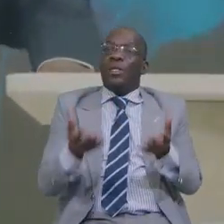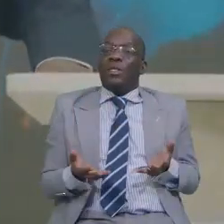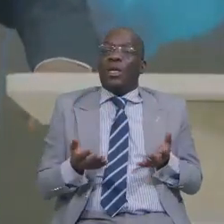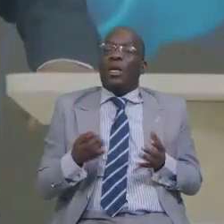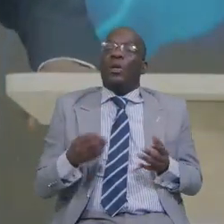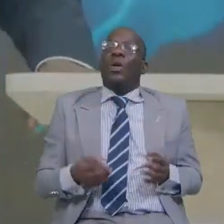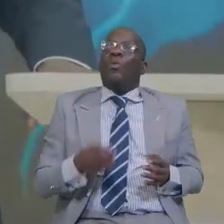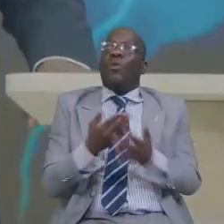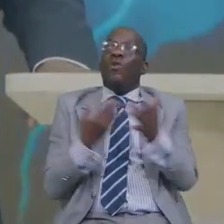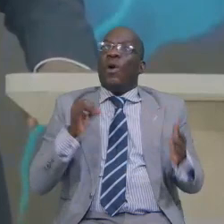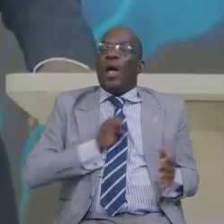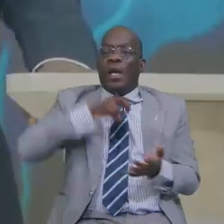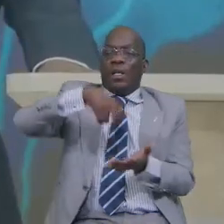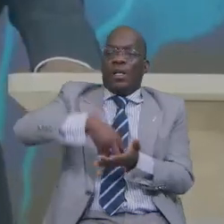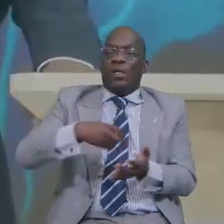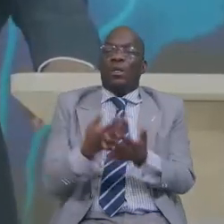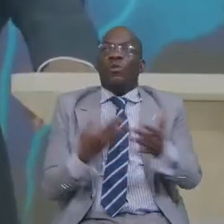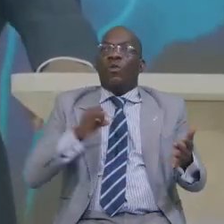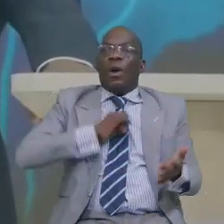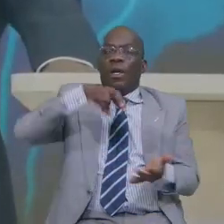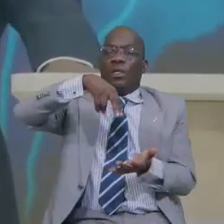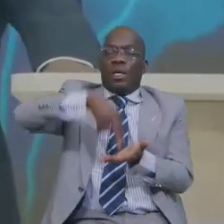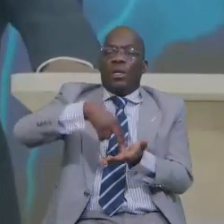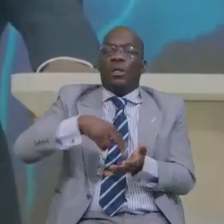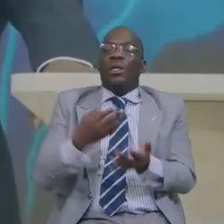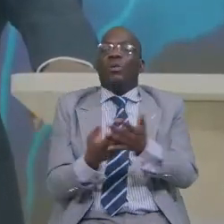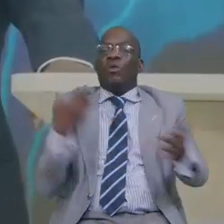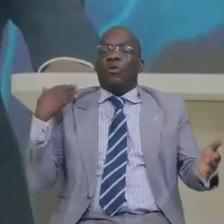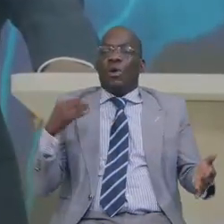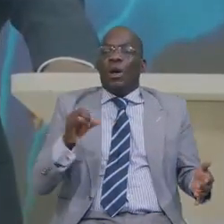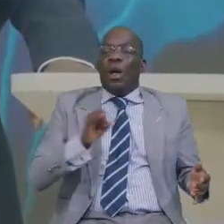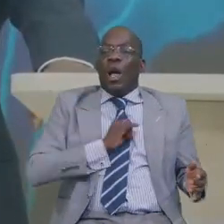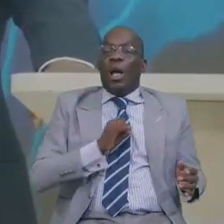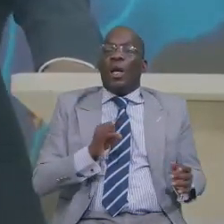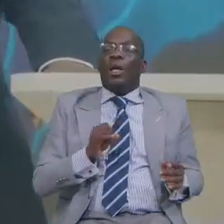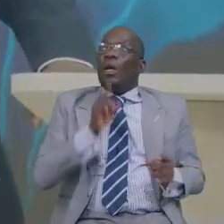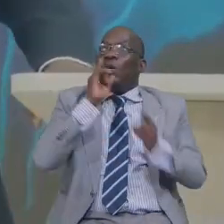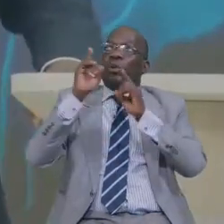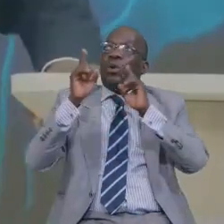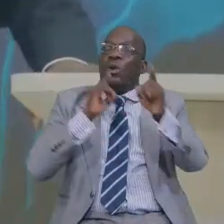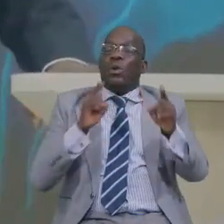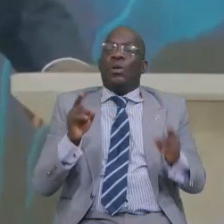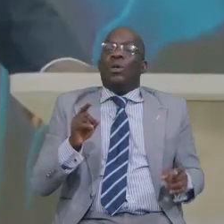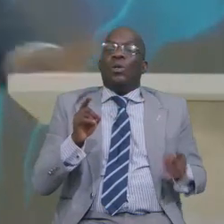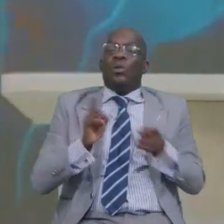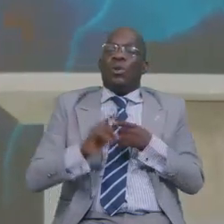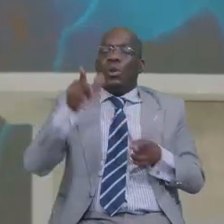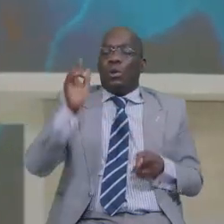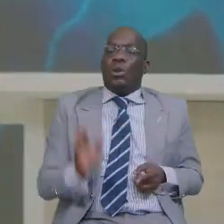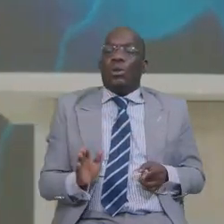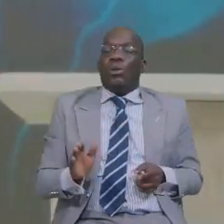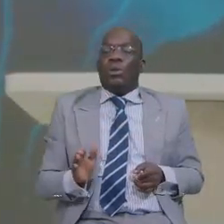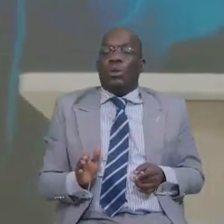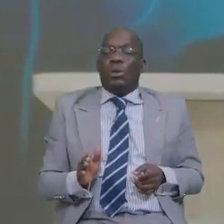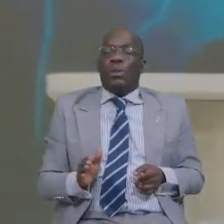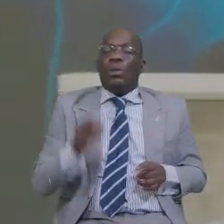kneel down, even before I stand up, even before I quote verbally and openly any scriptures, what